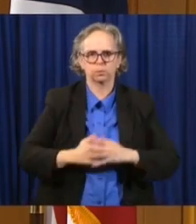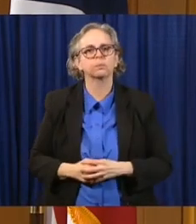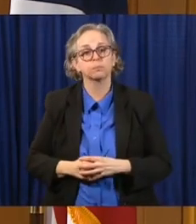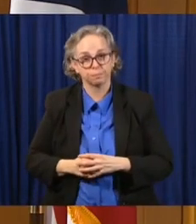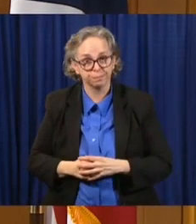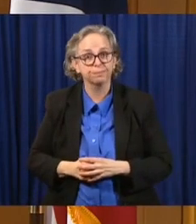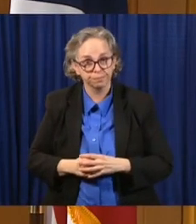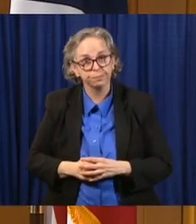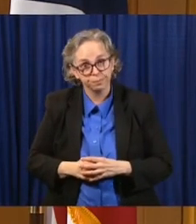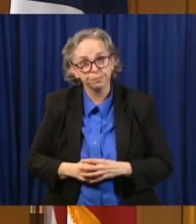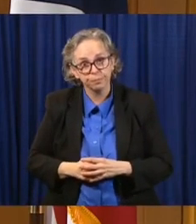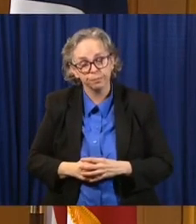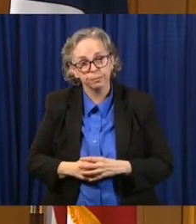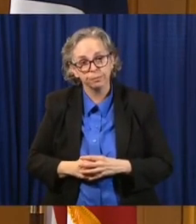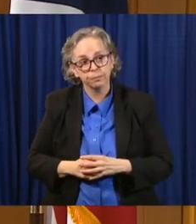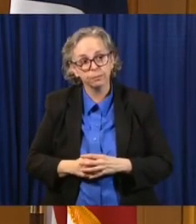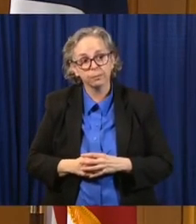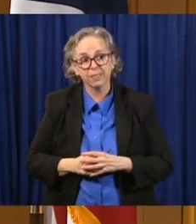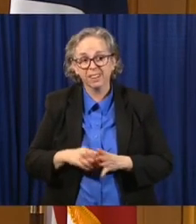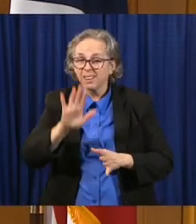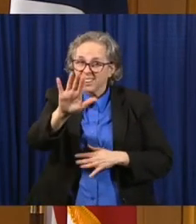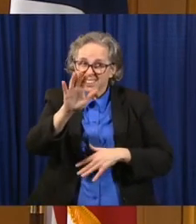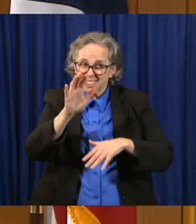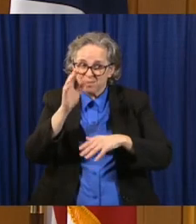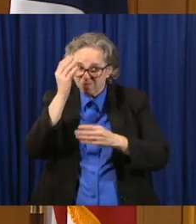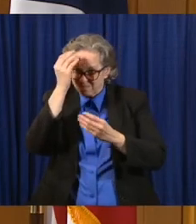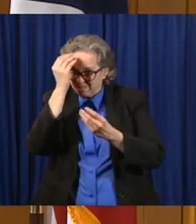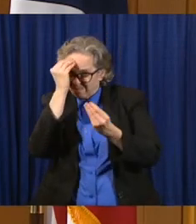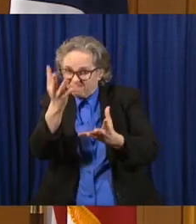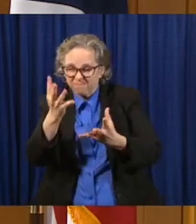Let me add one other thing.